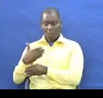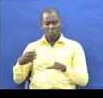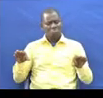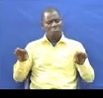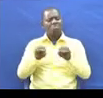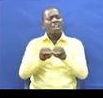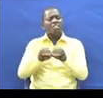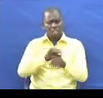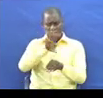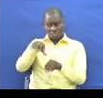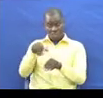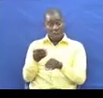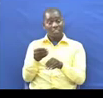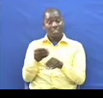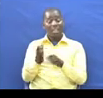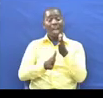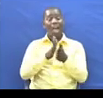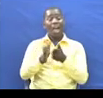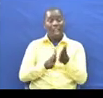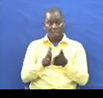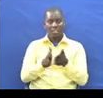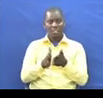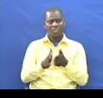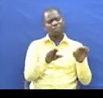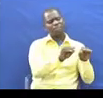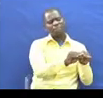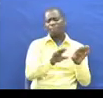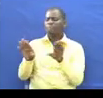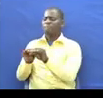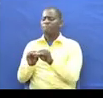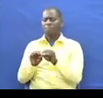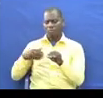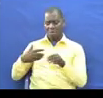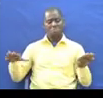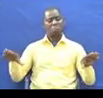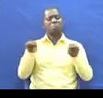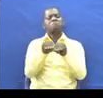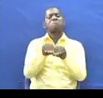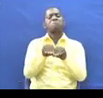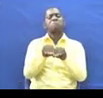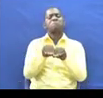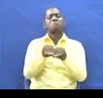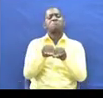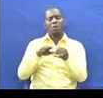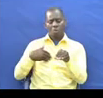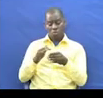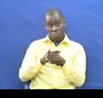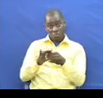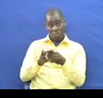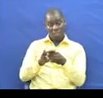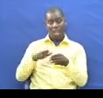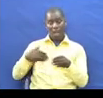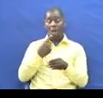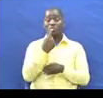element of set A to those elements of set B. How can we relate them? We have to use arrows. Let's